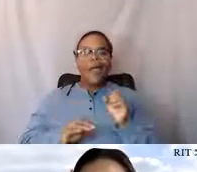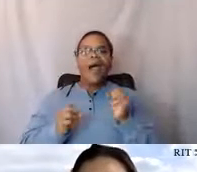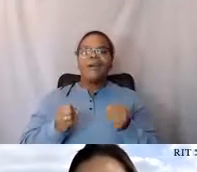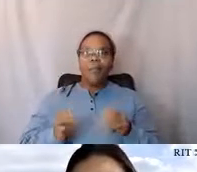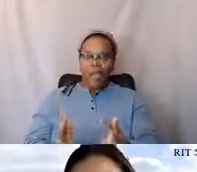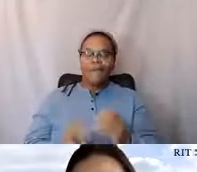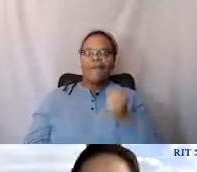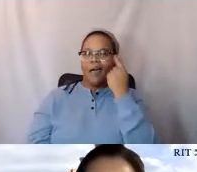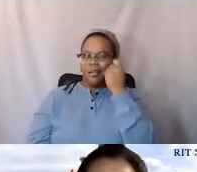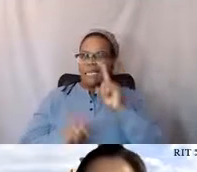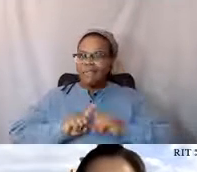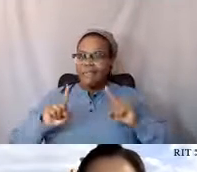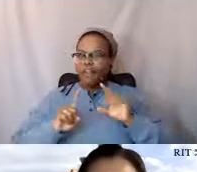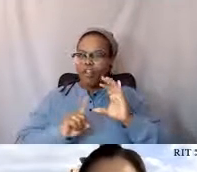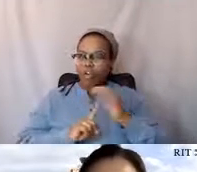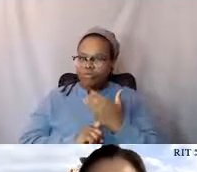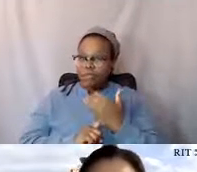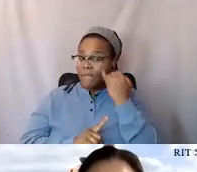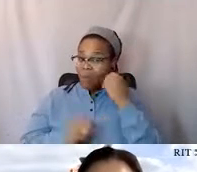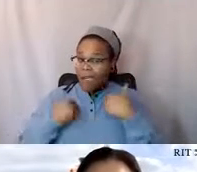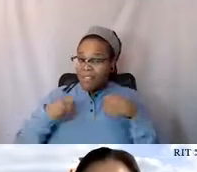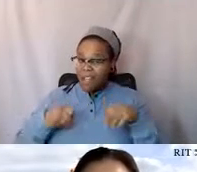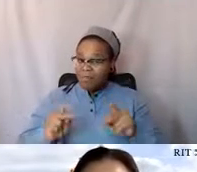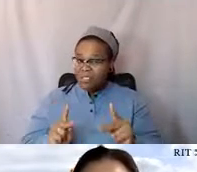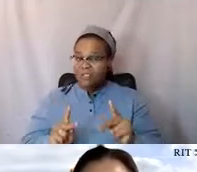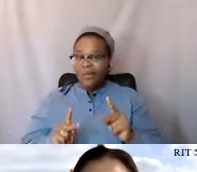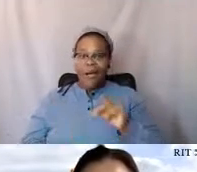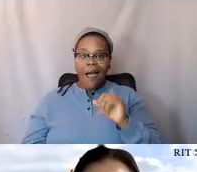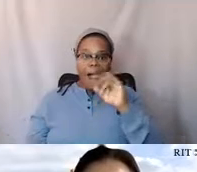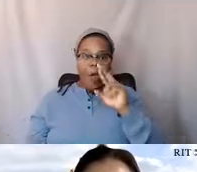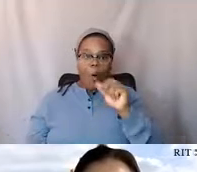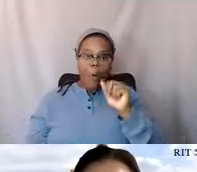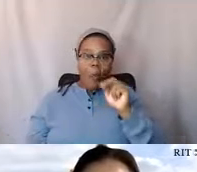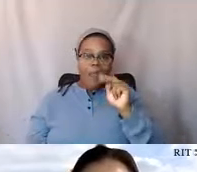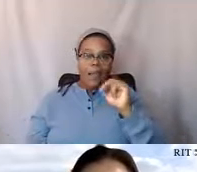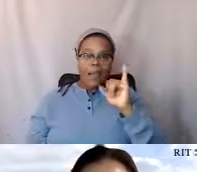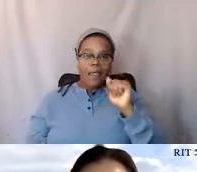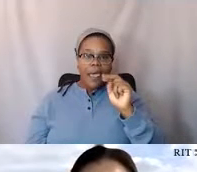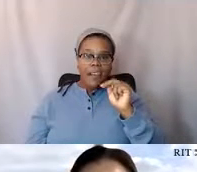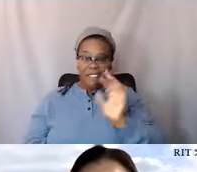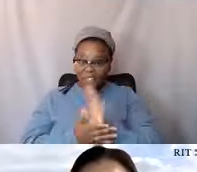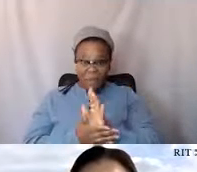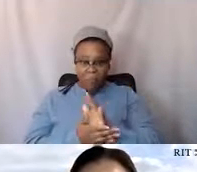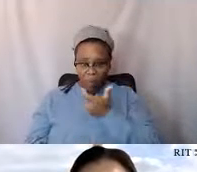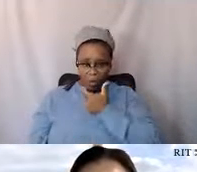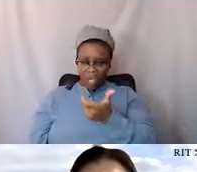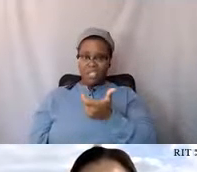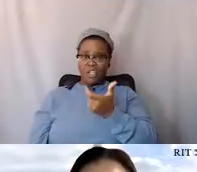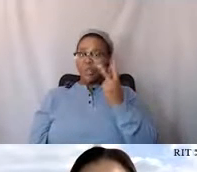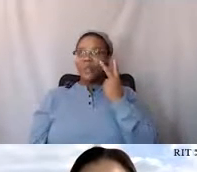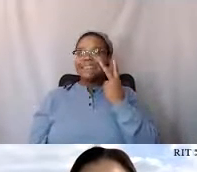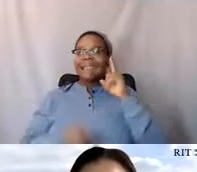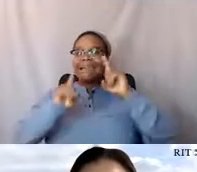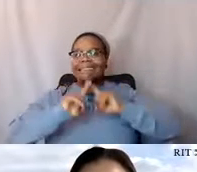cultures. So, you know, if you get a chance to watch an Iranian film, go watch it. You will see a completely different way of